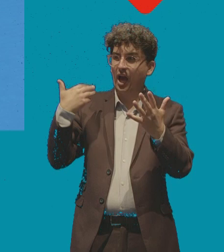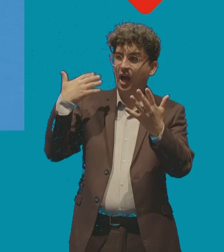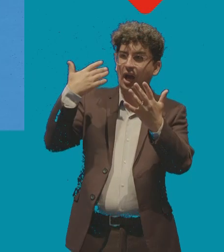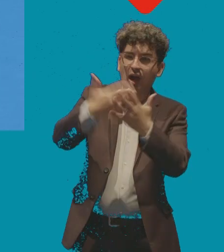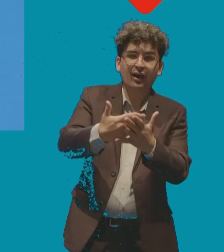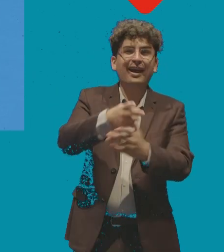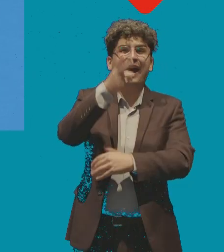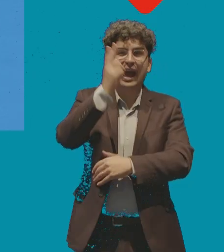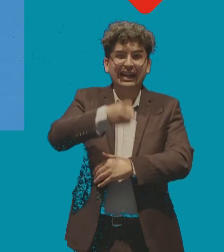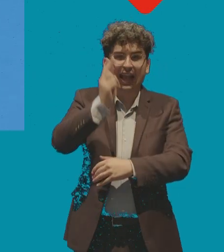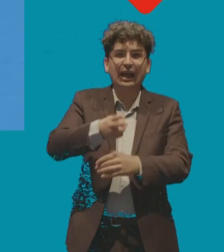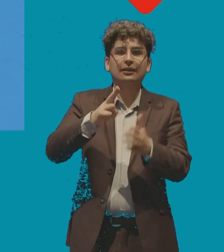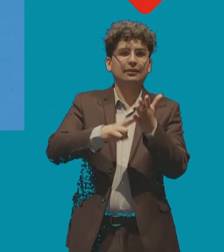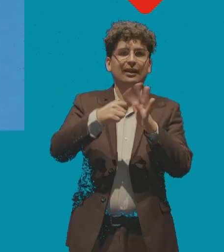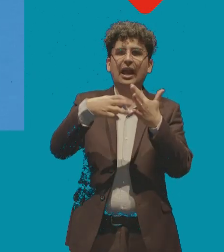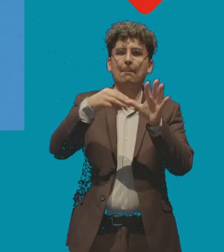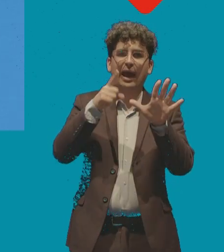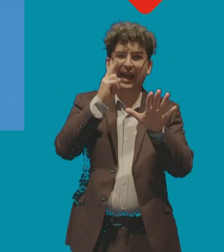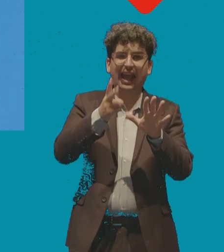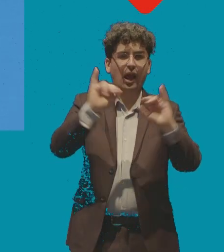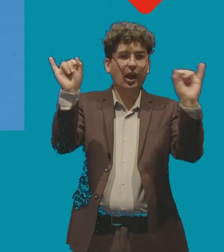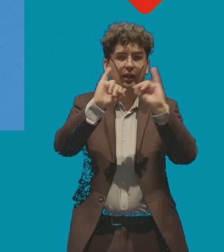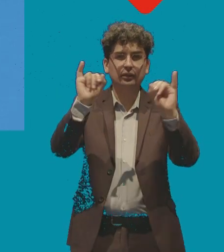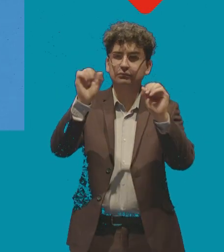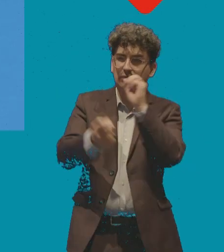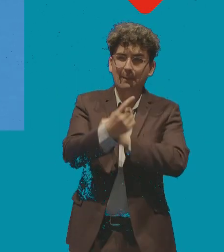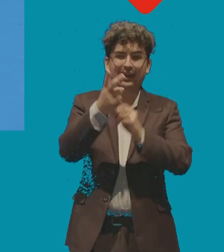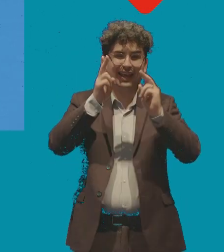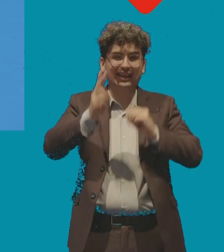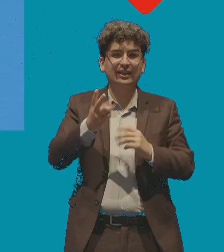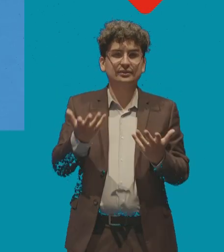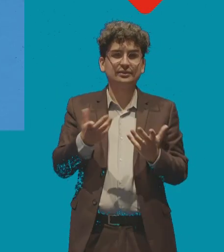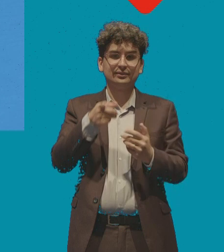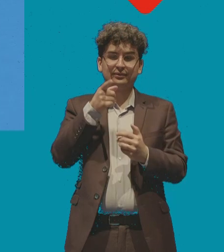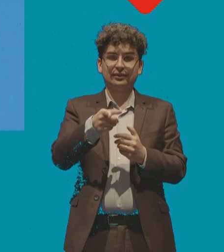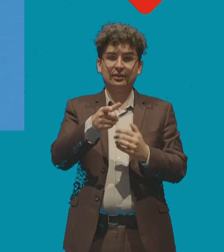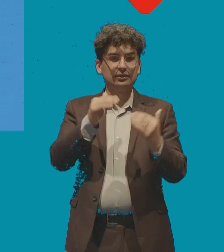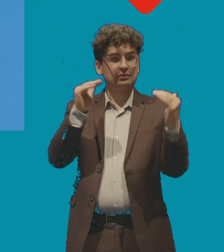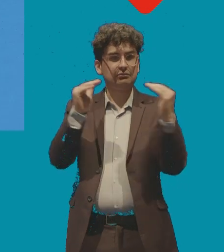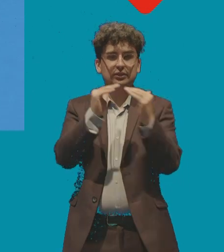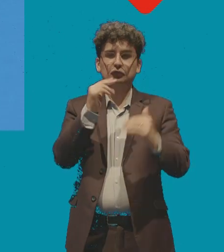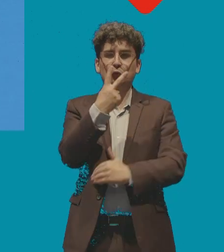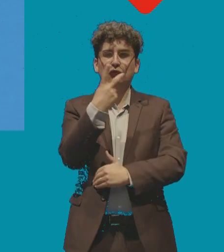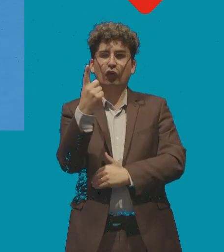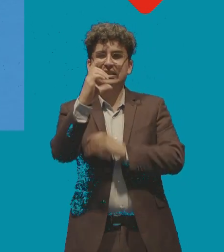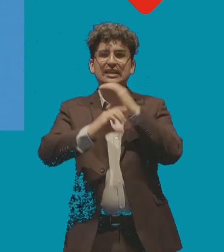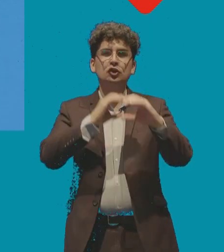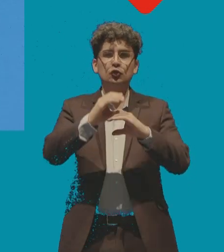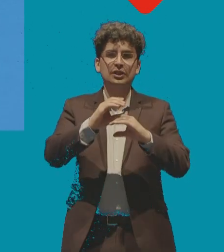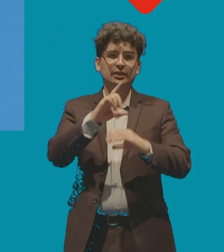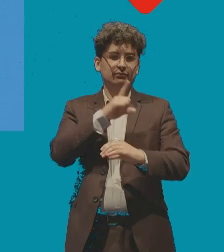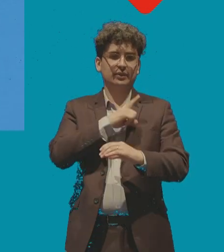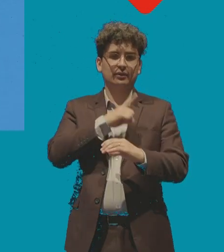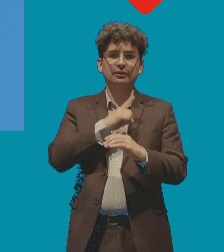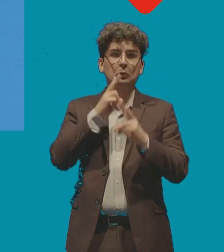catastrophic, horrifying Nakba unfold before our very eyes. And this is a Nakba fit for the 21st century, because we are witnessing on